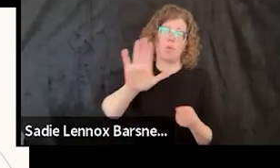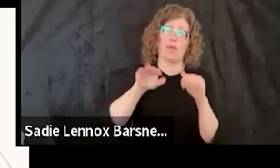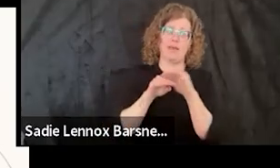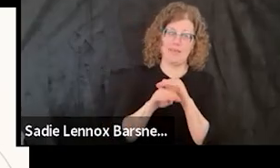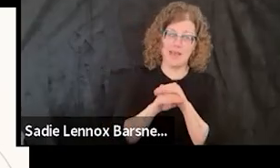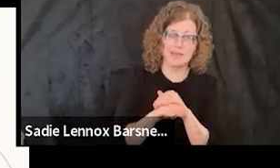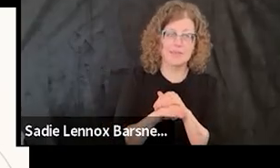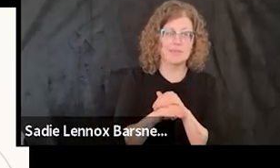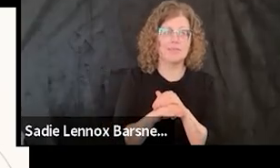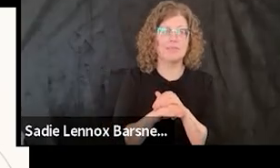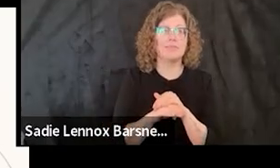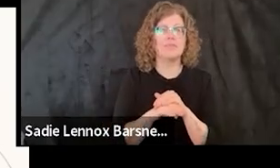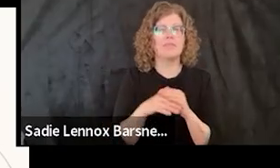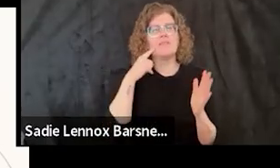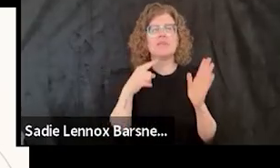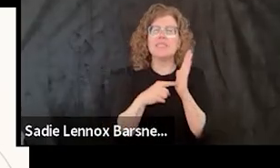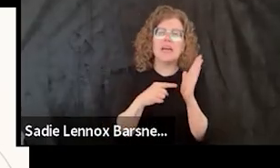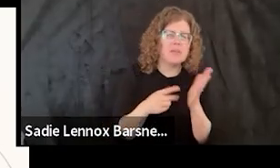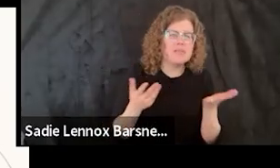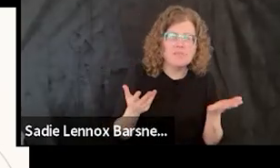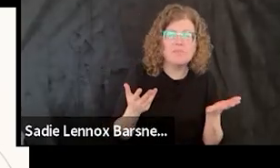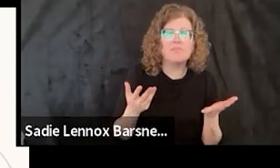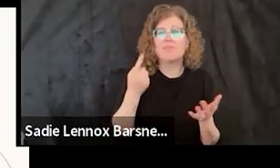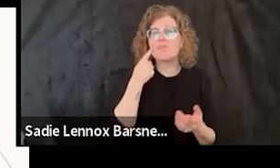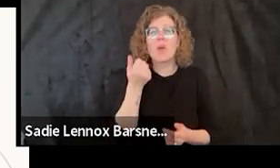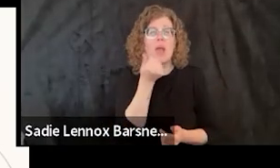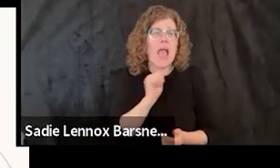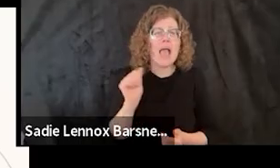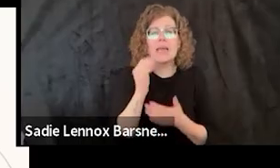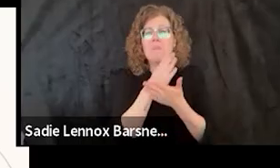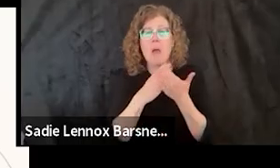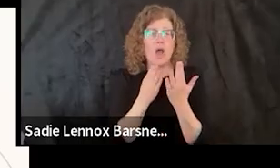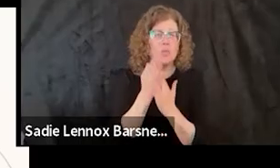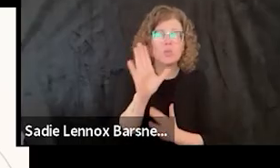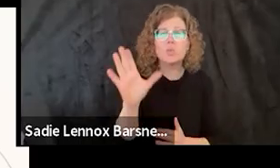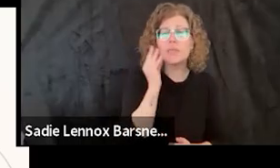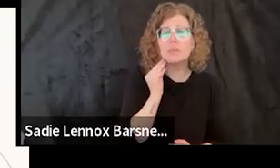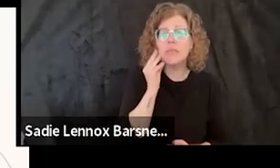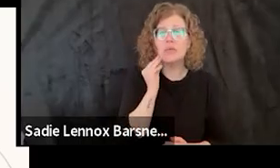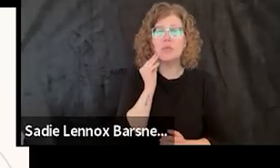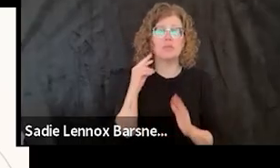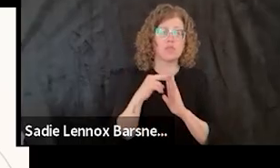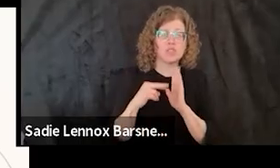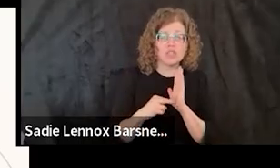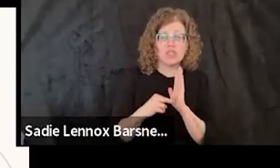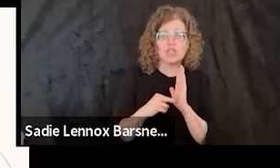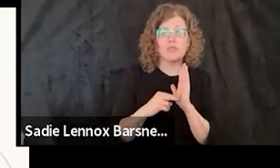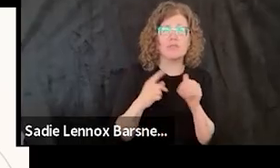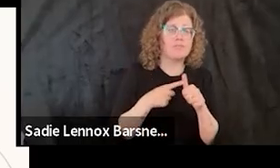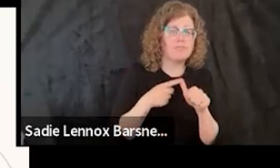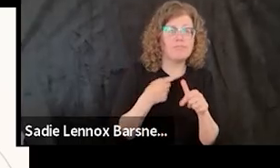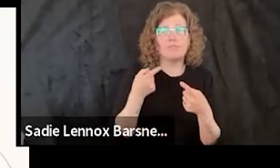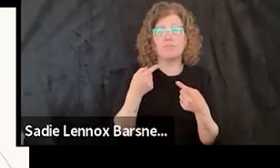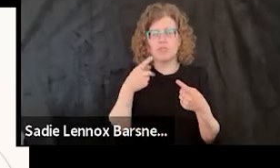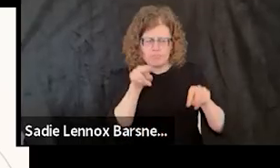This could include support for any part of the granting process, whether it be understanding our programs and who